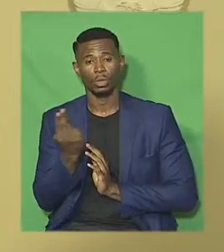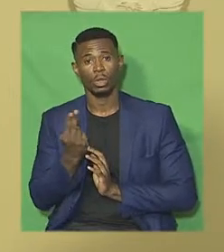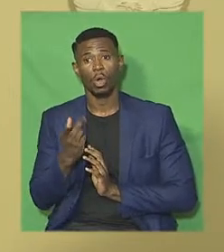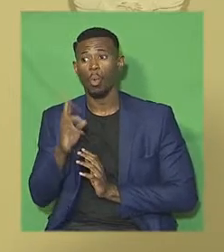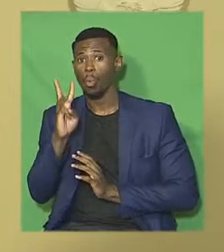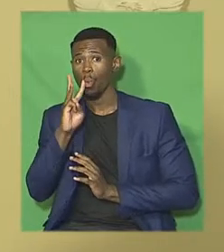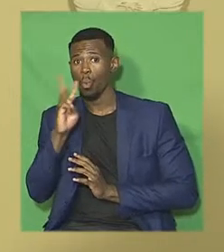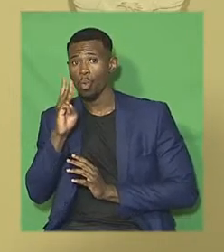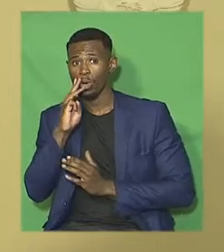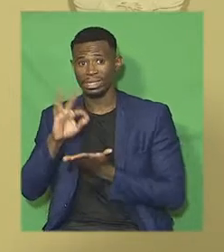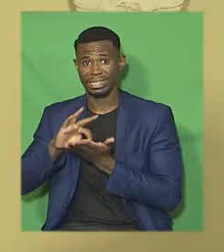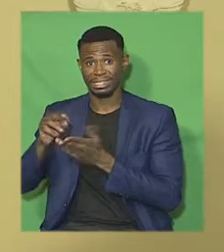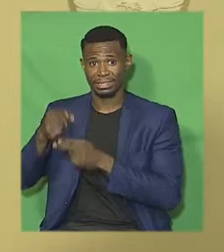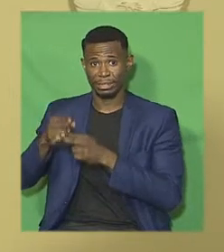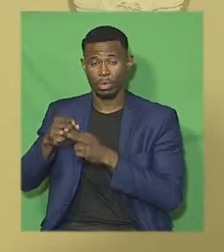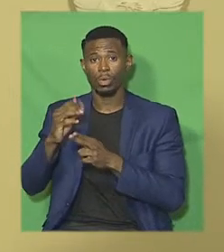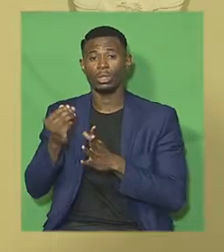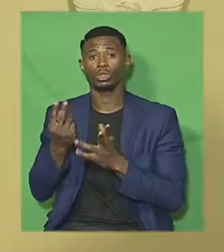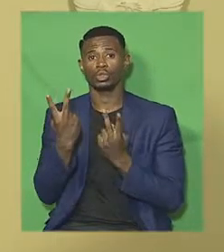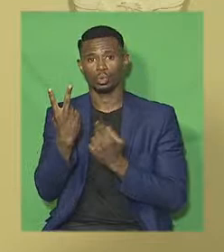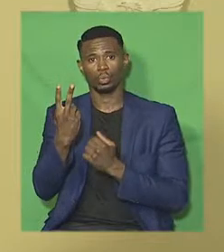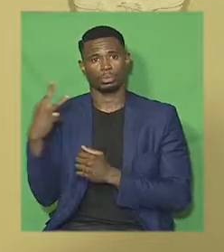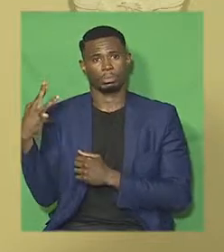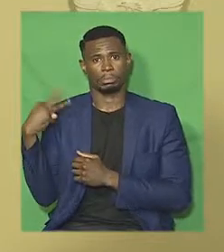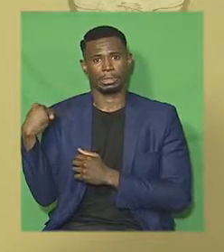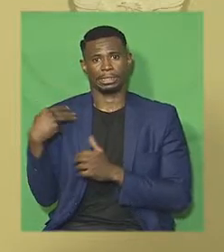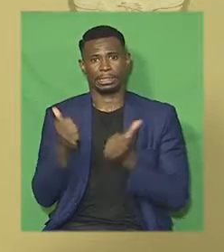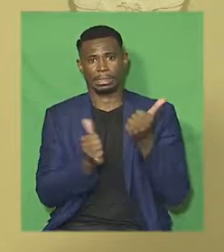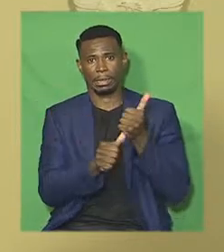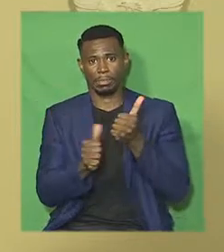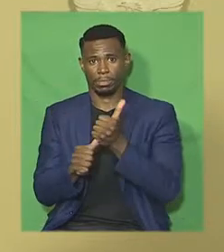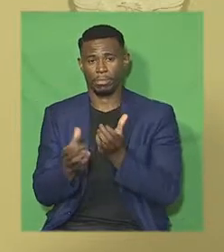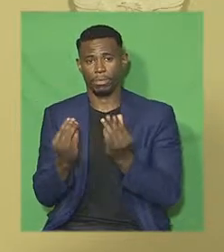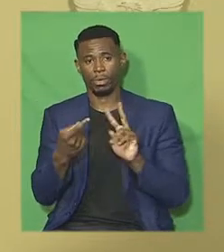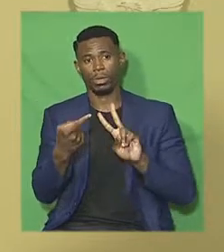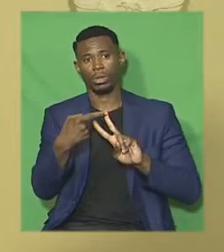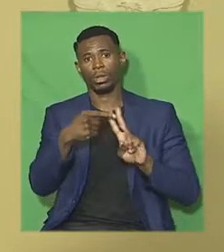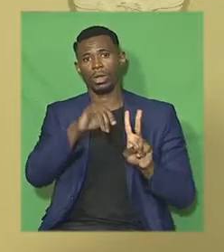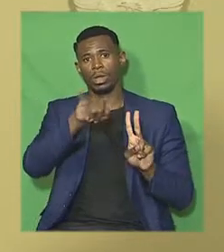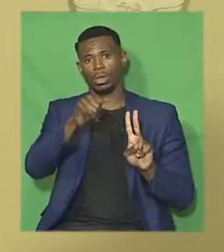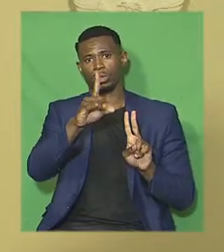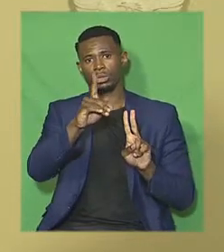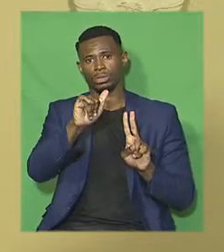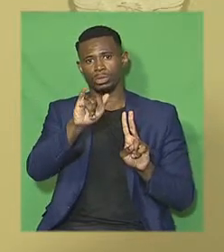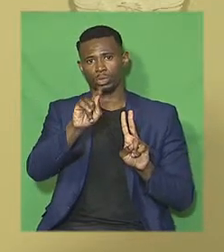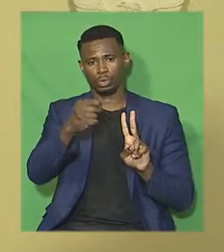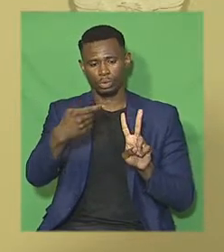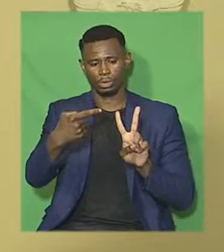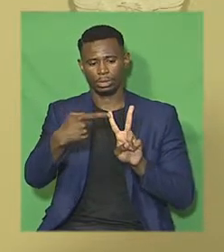and sanitation, Mr. David Mahlobo and Ms. Judith Chabalala.